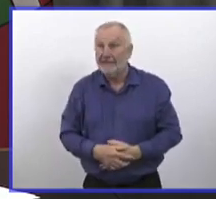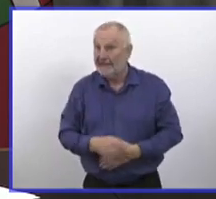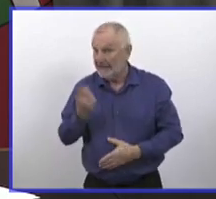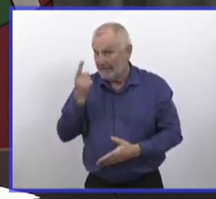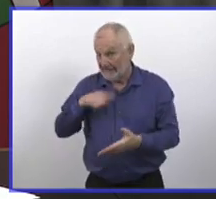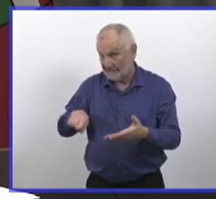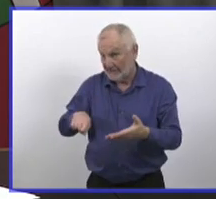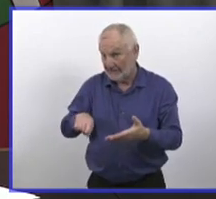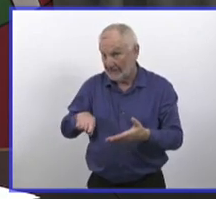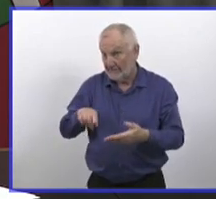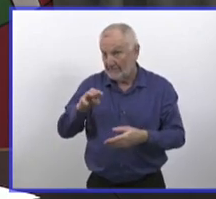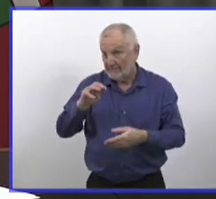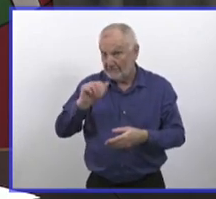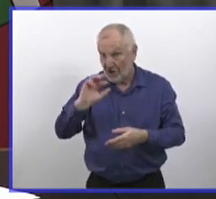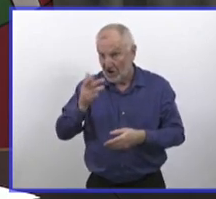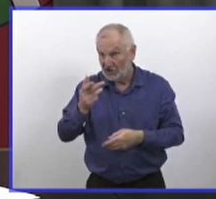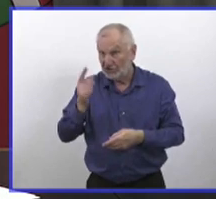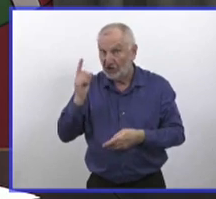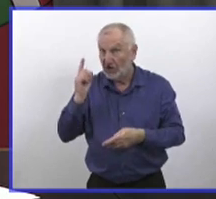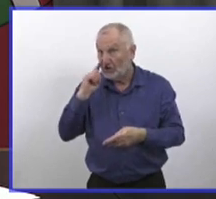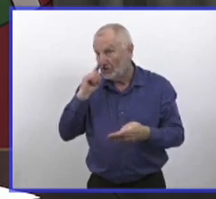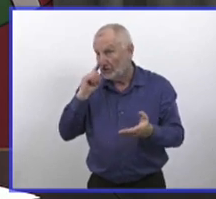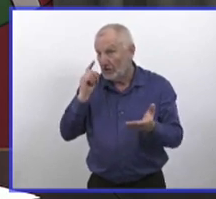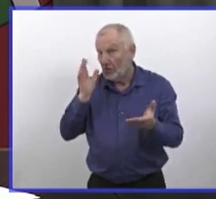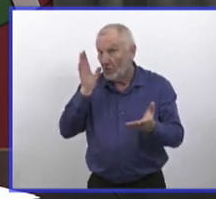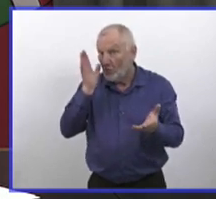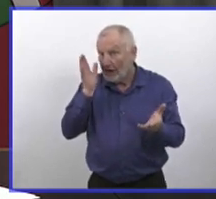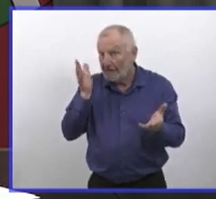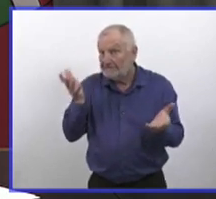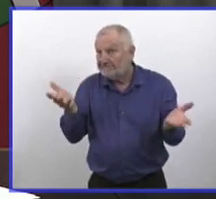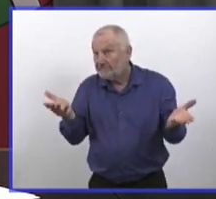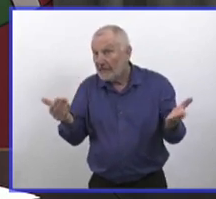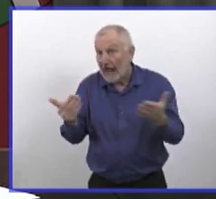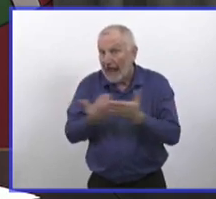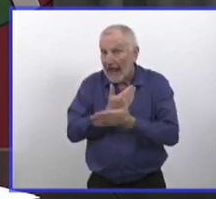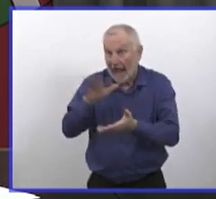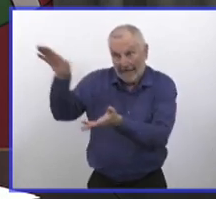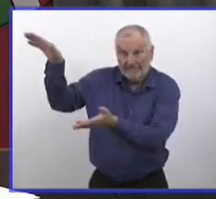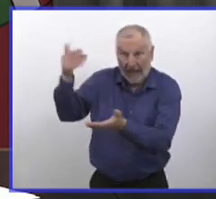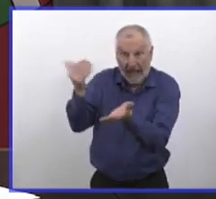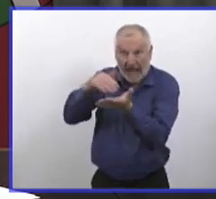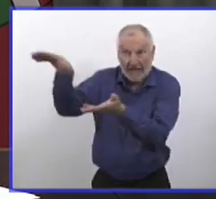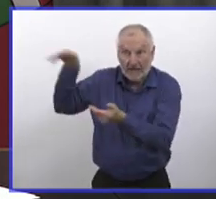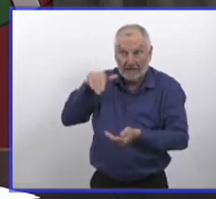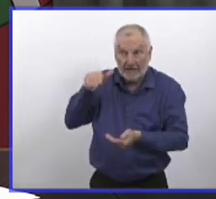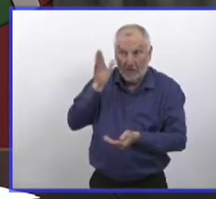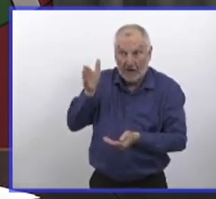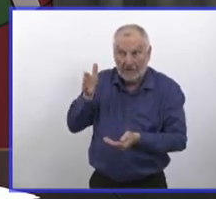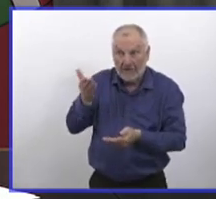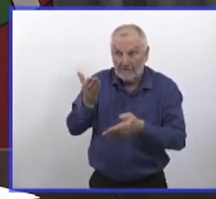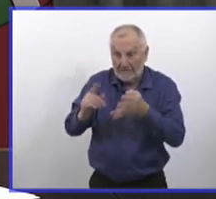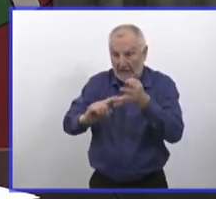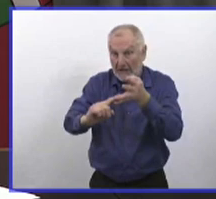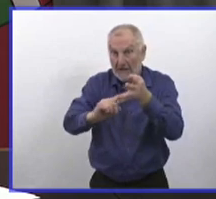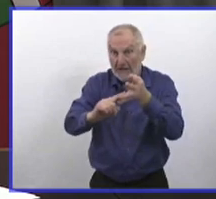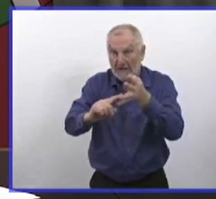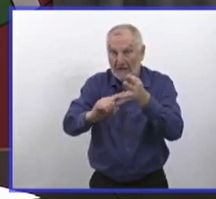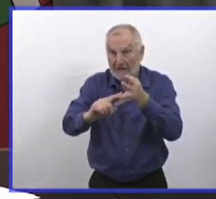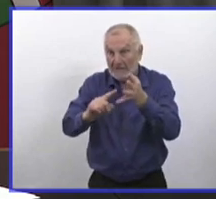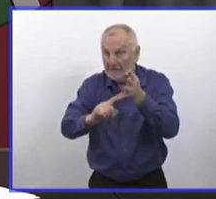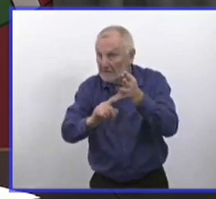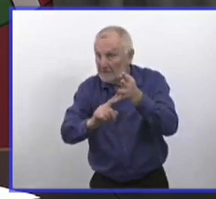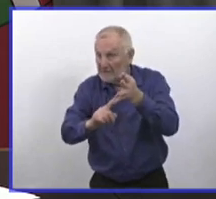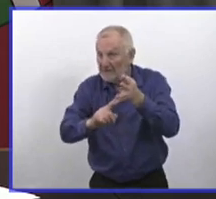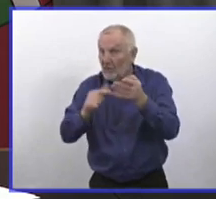shipments could be coming as early as later in March, but we don't yet have any dates or quantities of those shipments when it